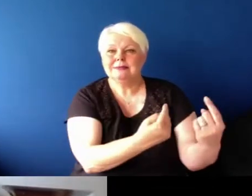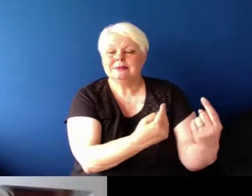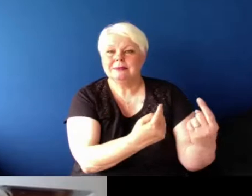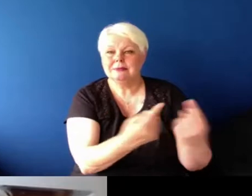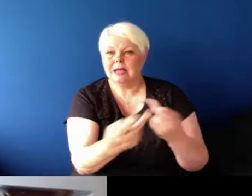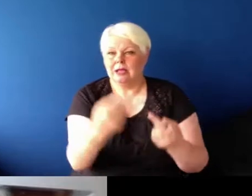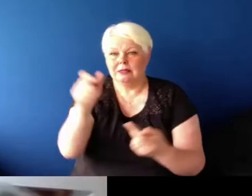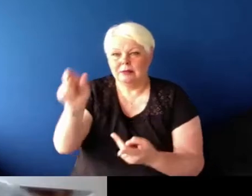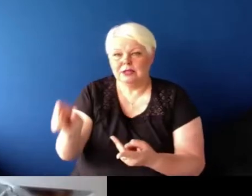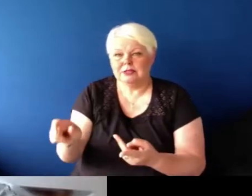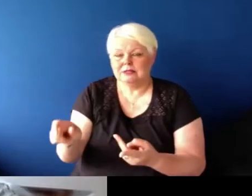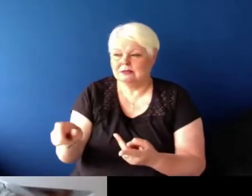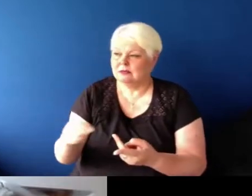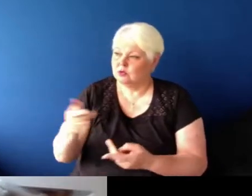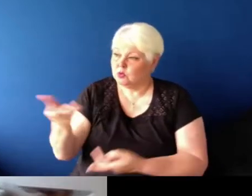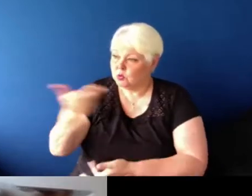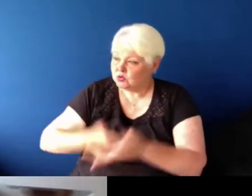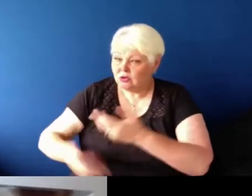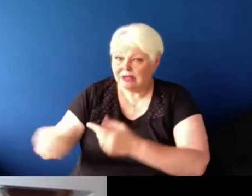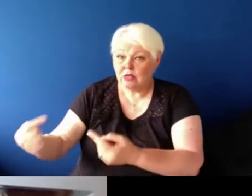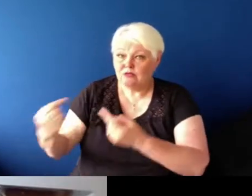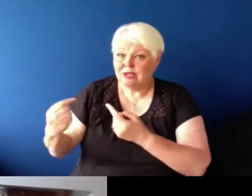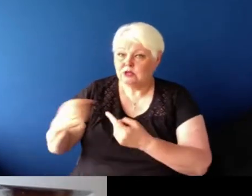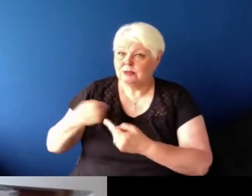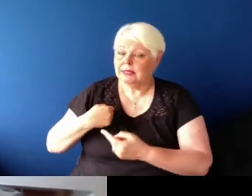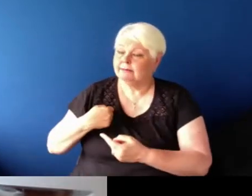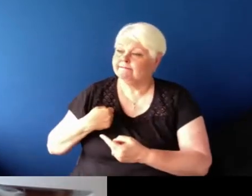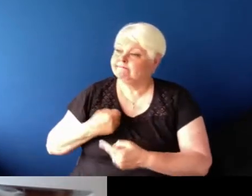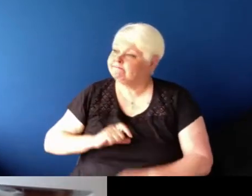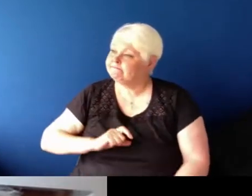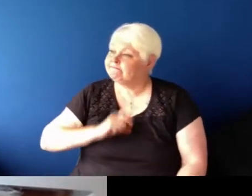be threatened by somebody else's story.